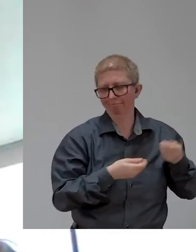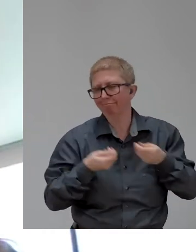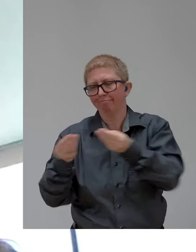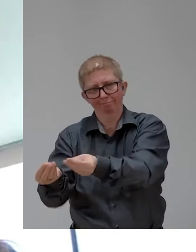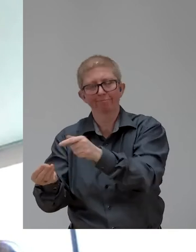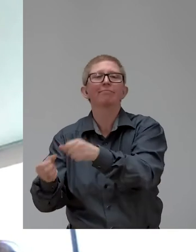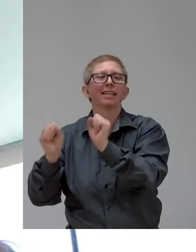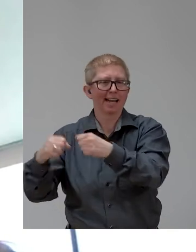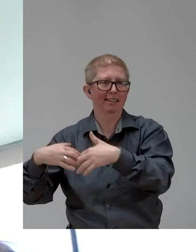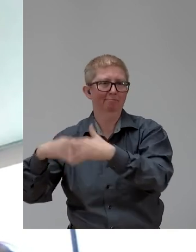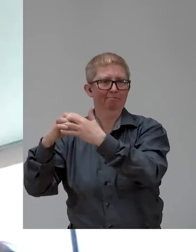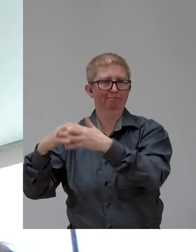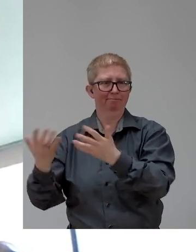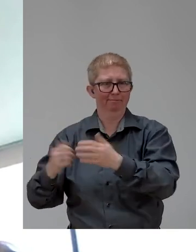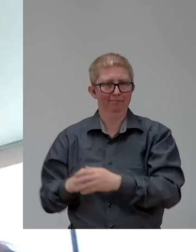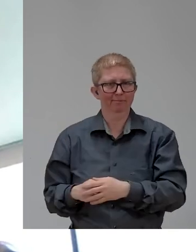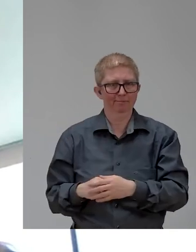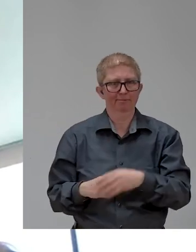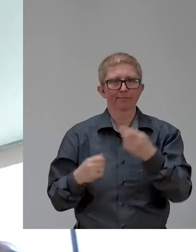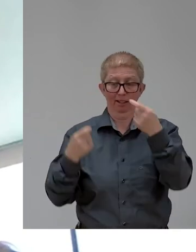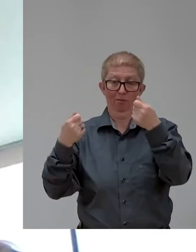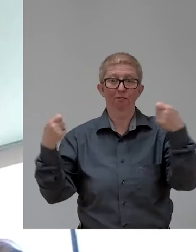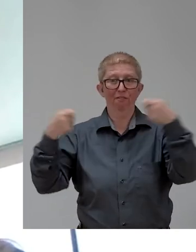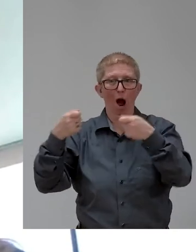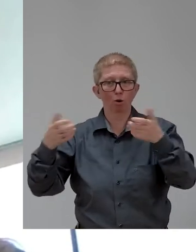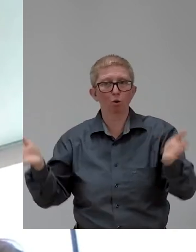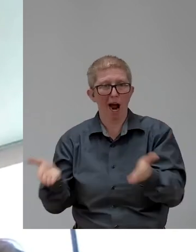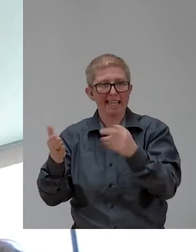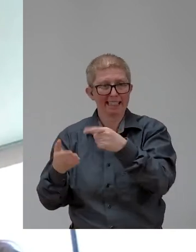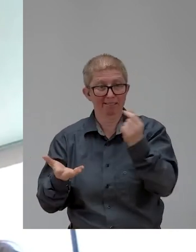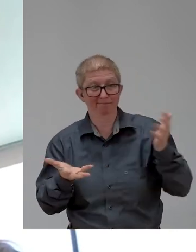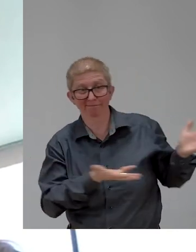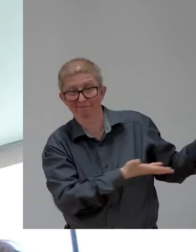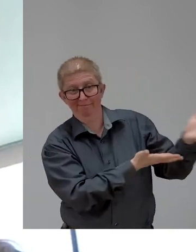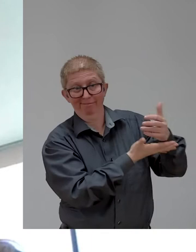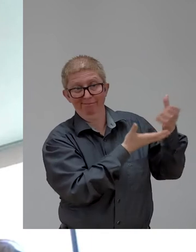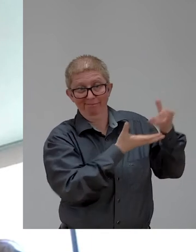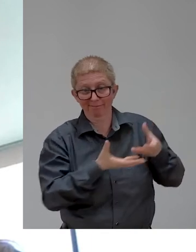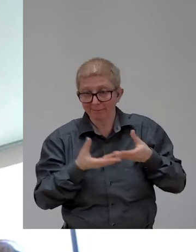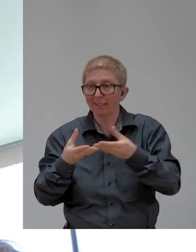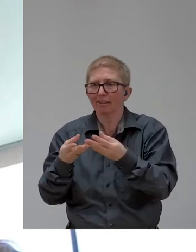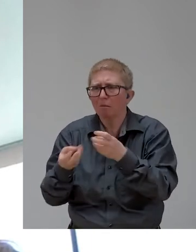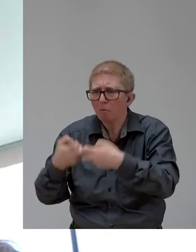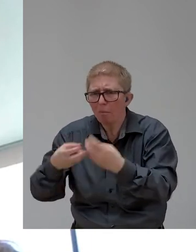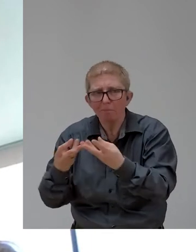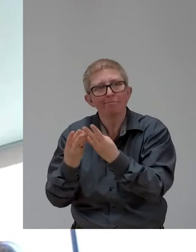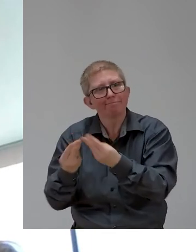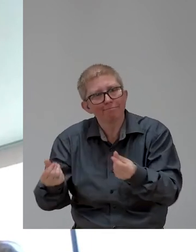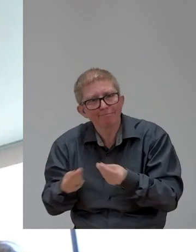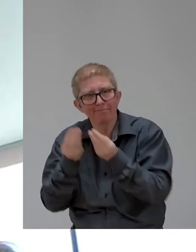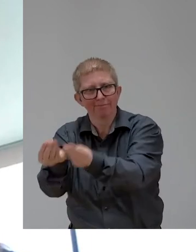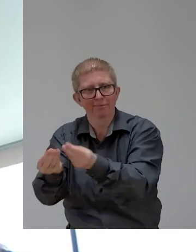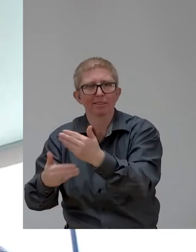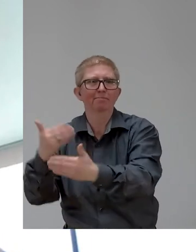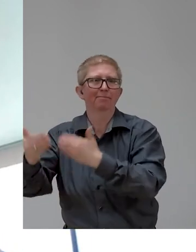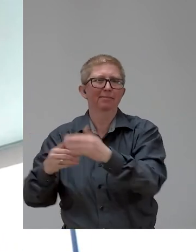than creating innovative solutions and thinking on innovative solutions. And also, there are some barriers of